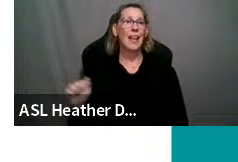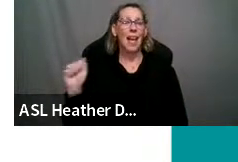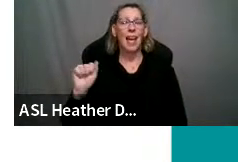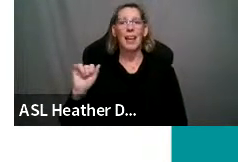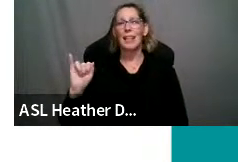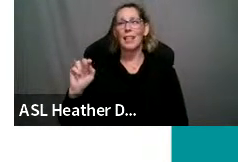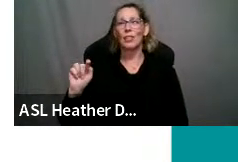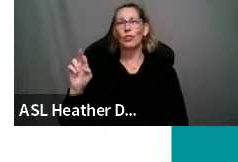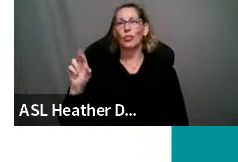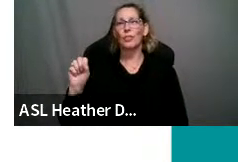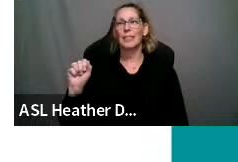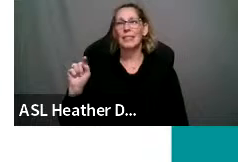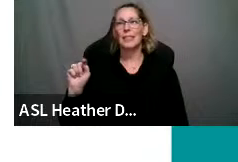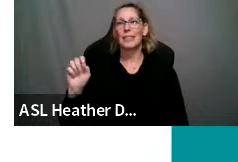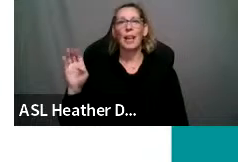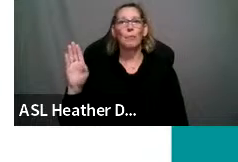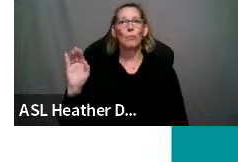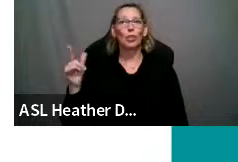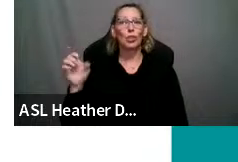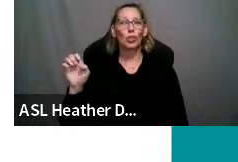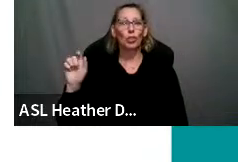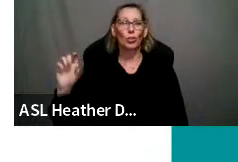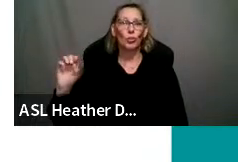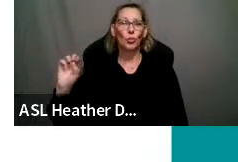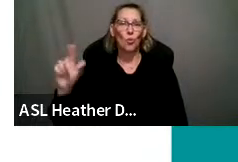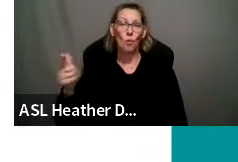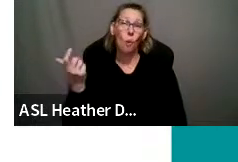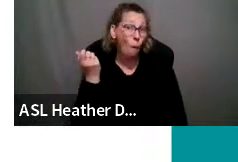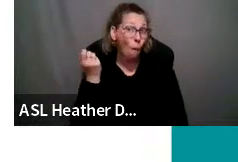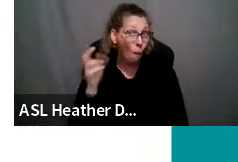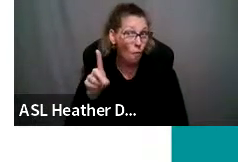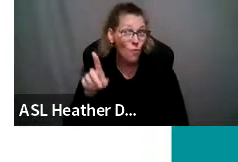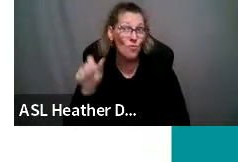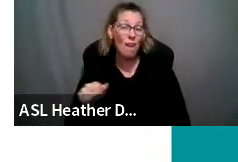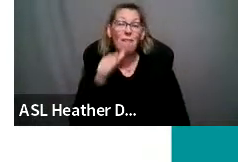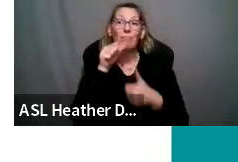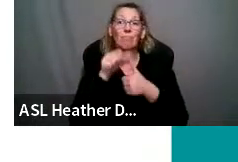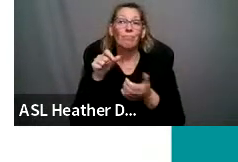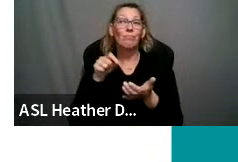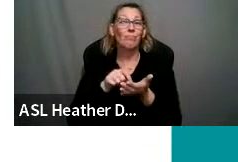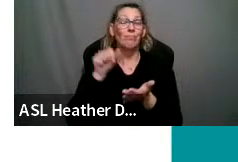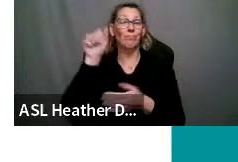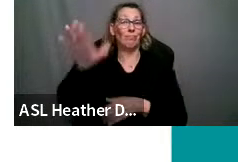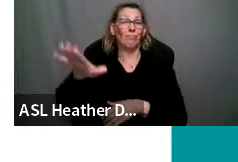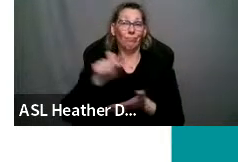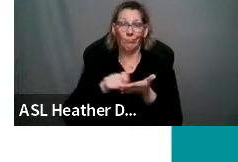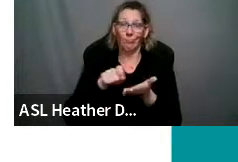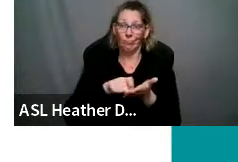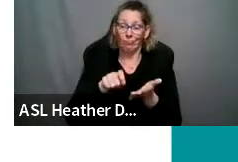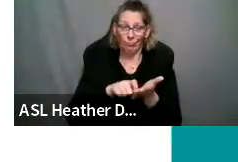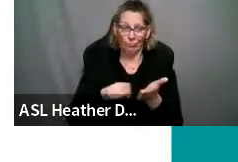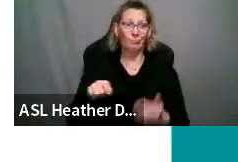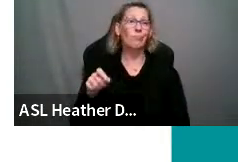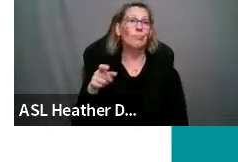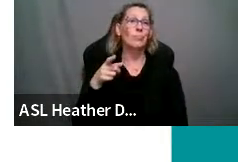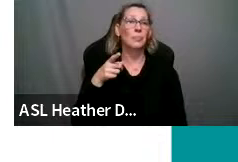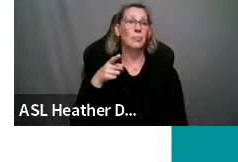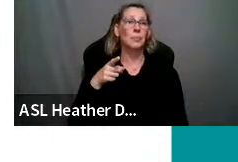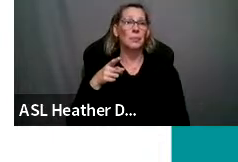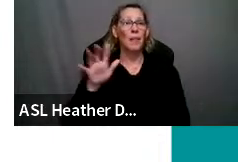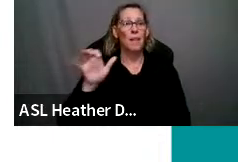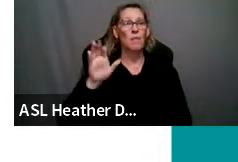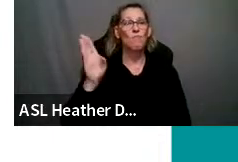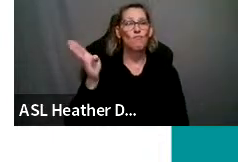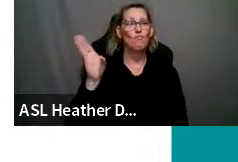draftseis@interstatebridge.org. You can send us a comment through the mail to our office at 500 Broadway, Suite 200, Vancouver, Washington,